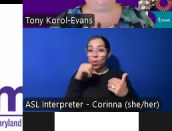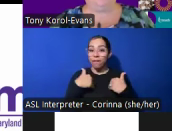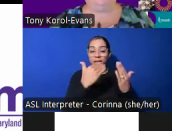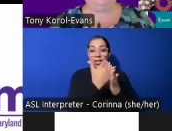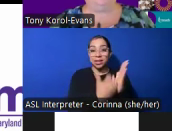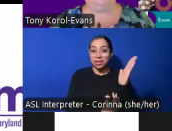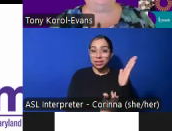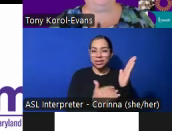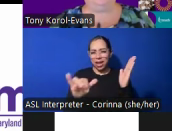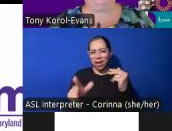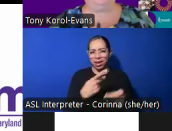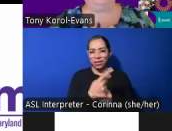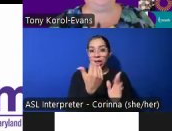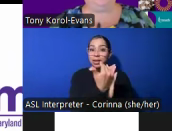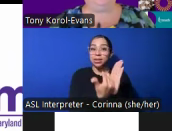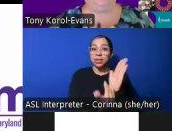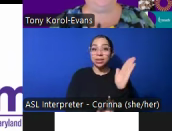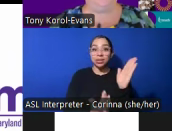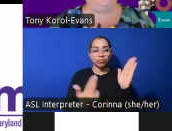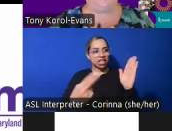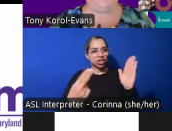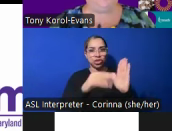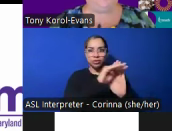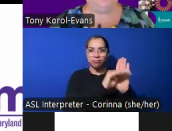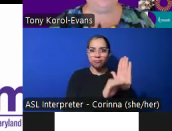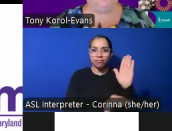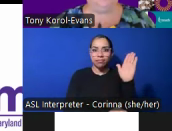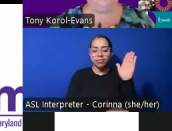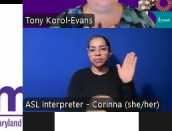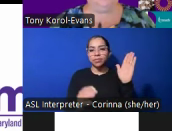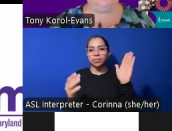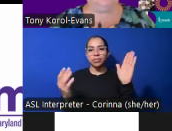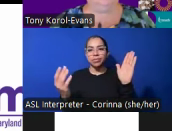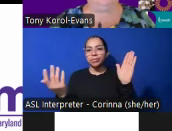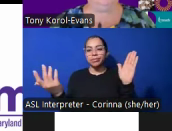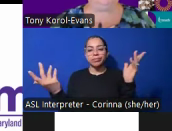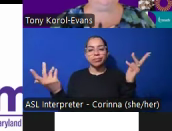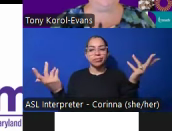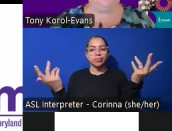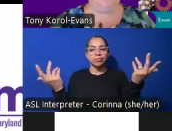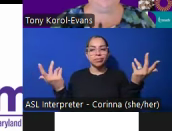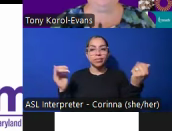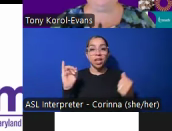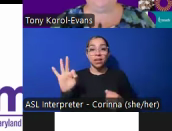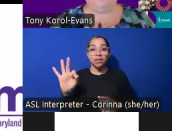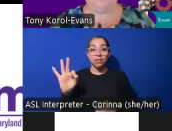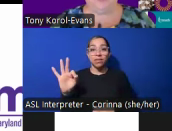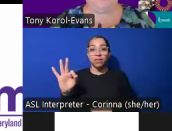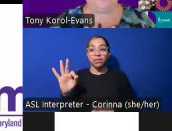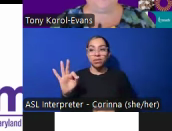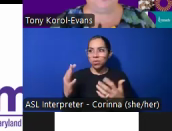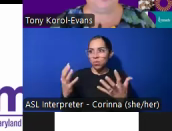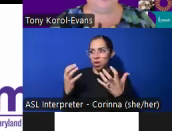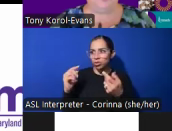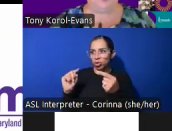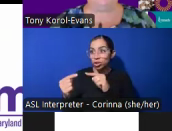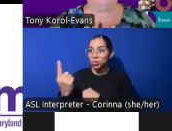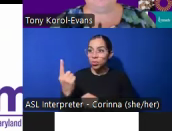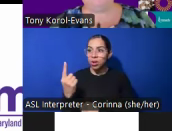is that if somebody wanted to really hurt someone, that would be a way to do